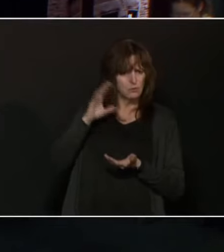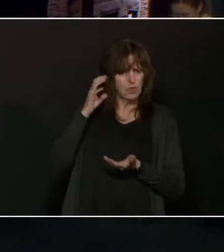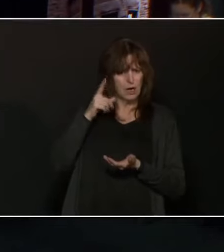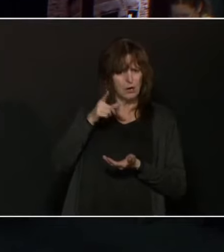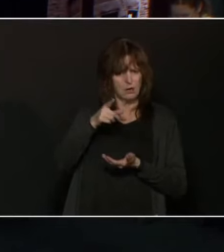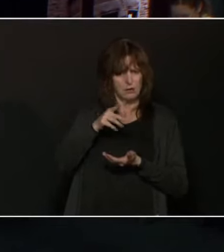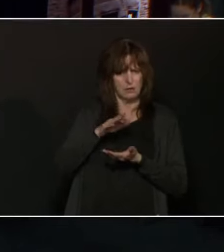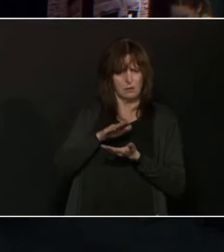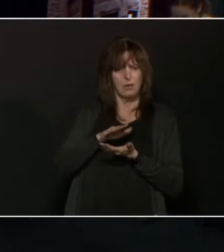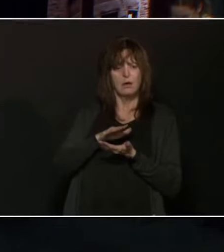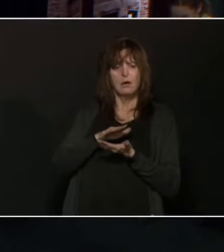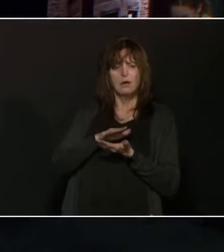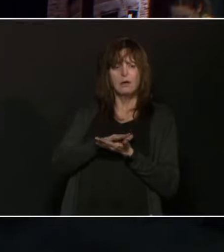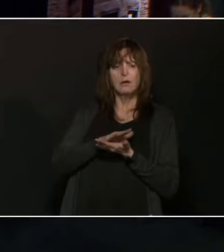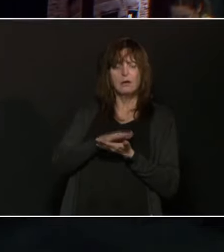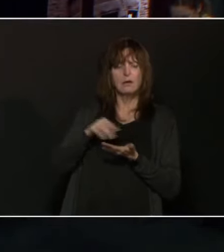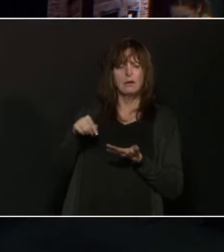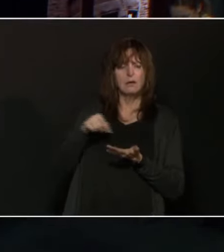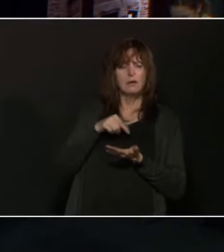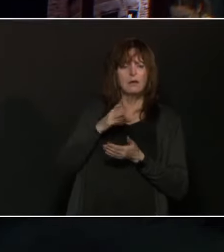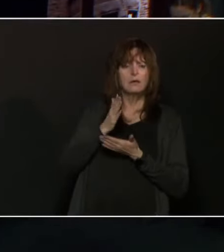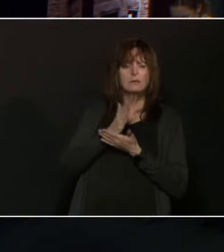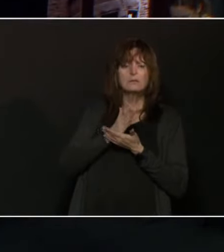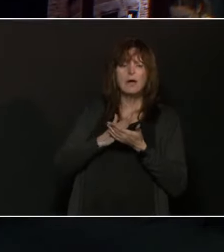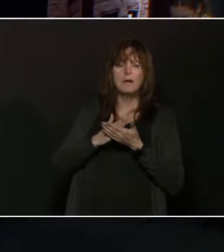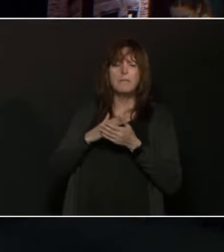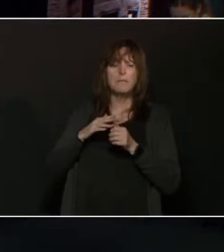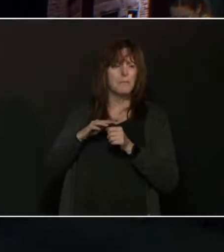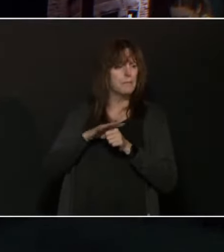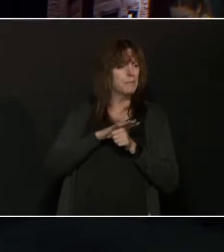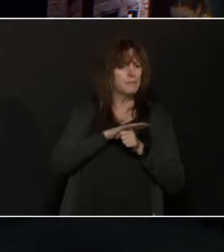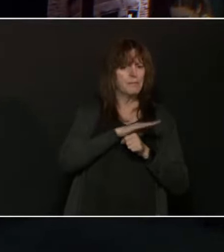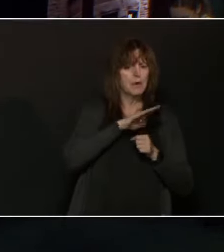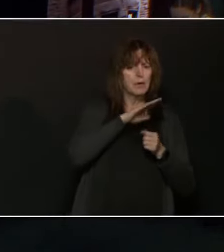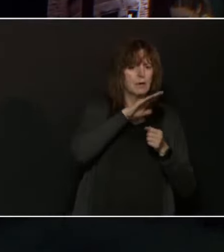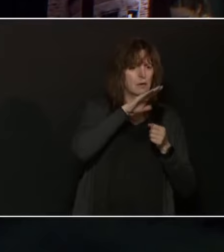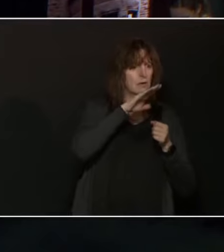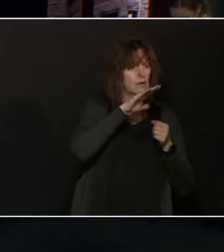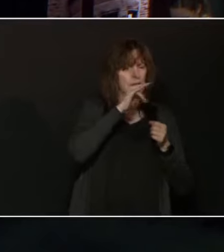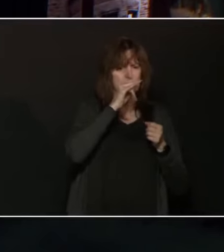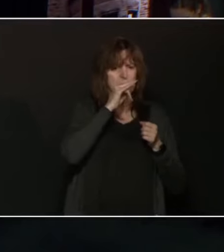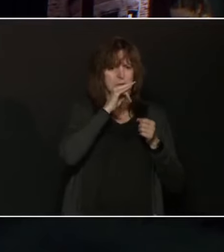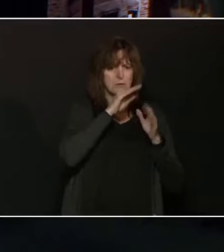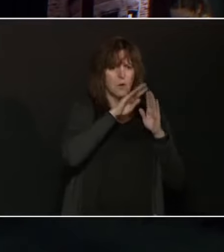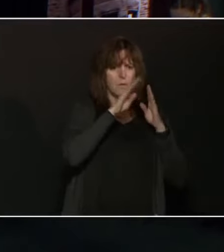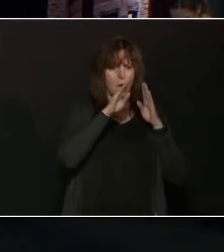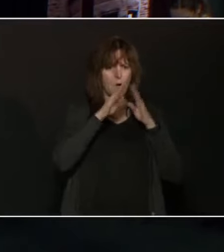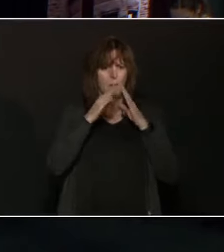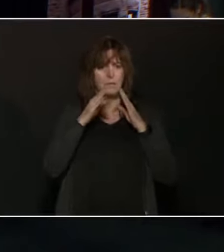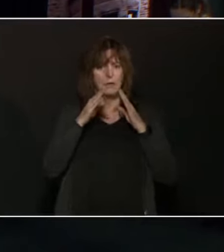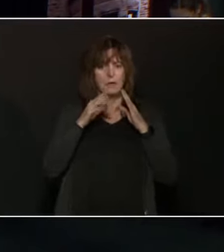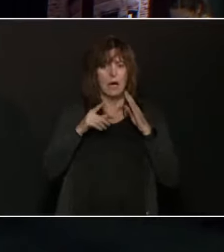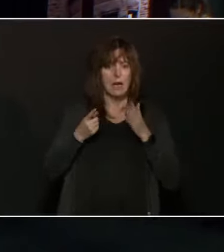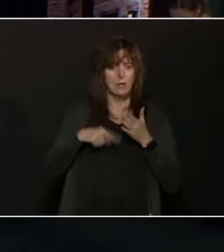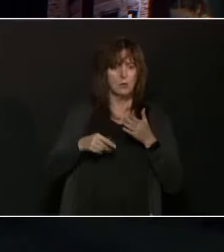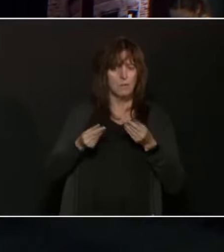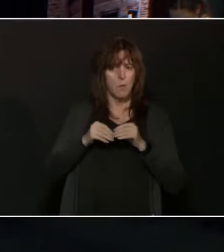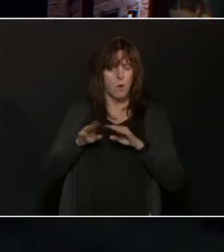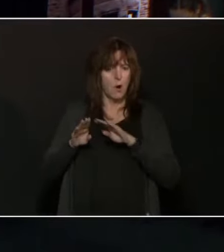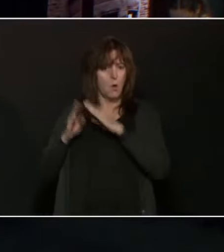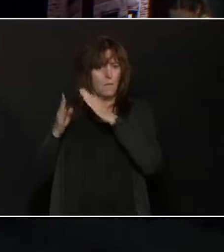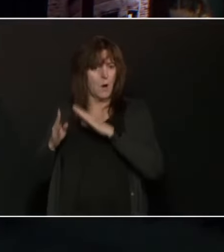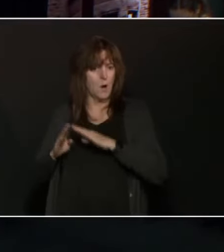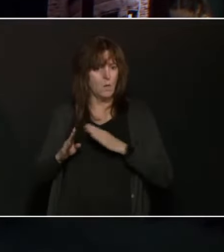some areas have already started going back to school, and more are heading back next week. But looking at this data, when would